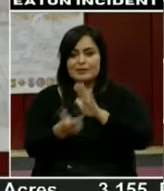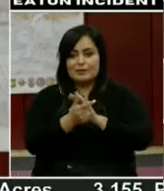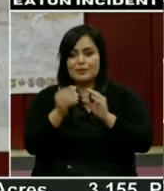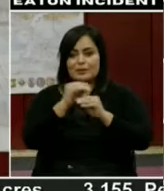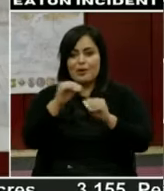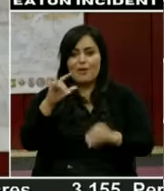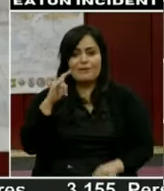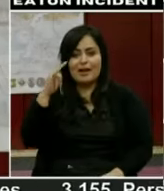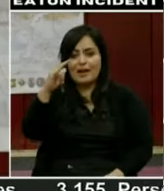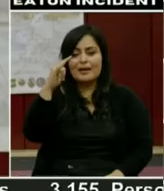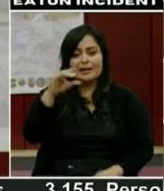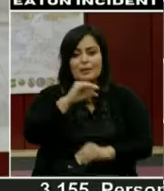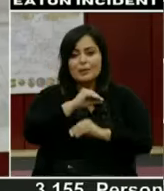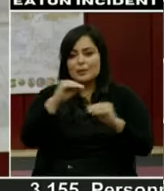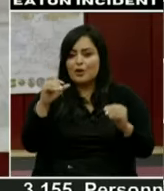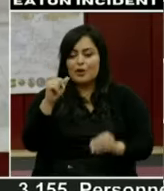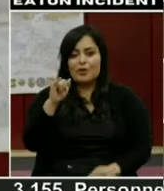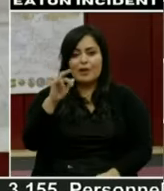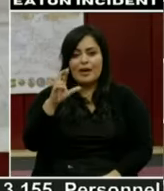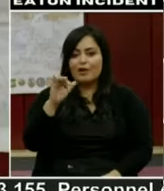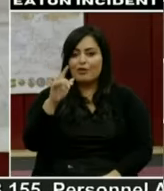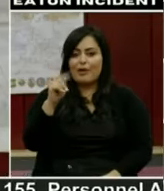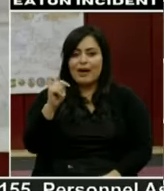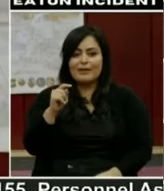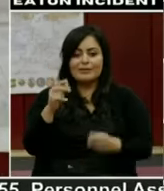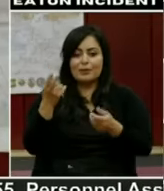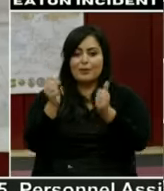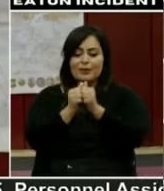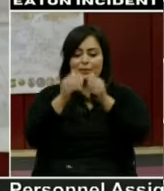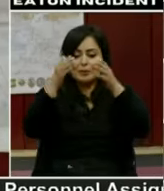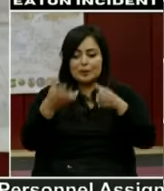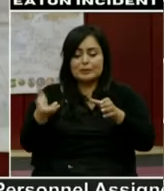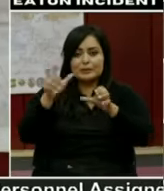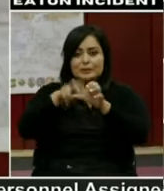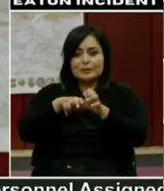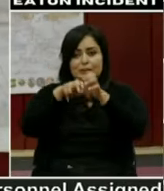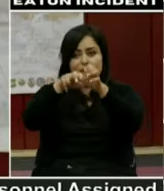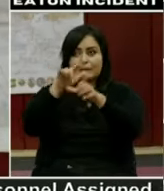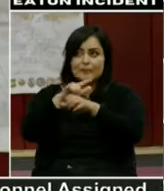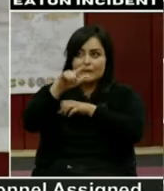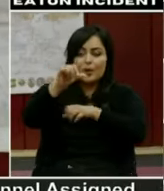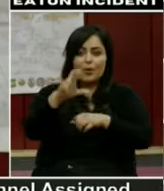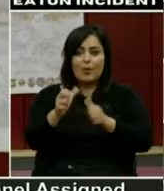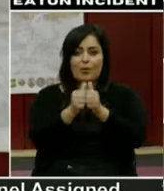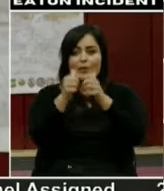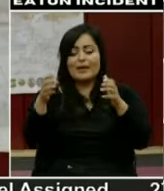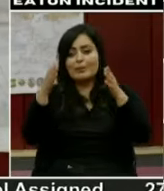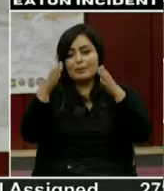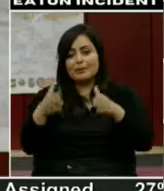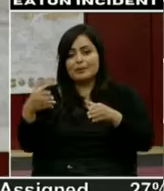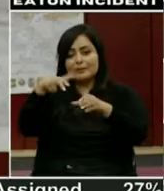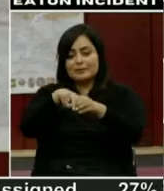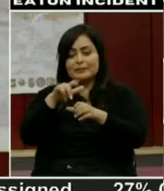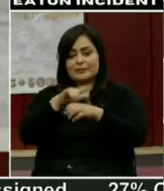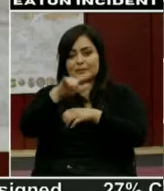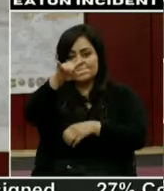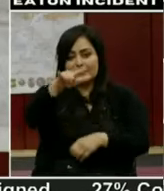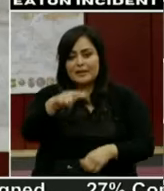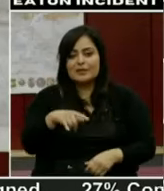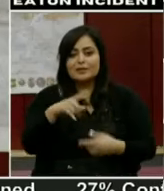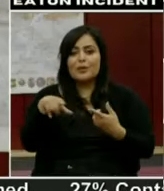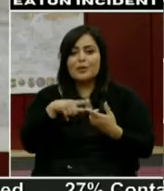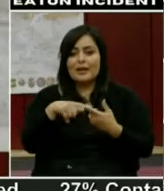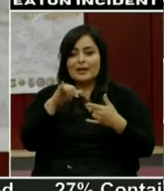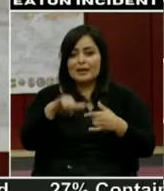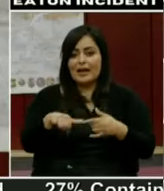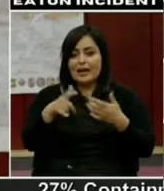means there's no aircraft, manned or unmanned aircraft can fly over the fire area, and once that is lifted, we have